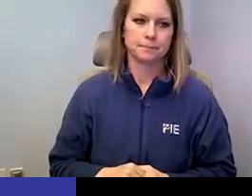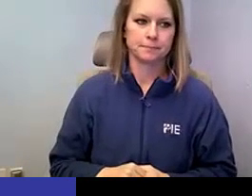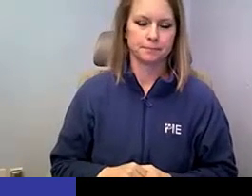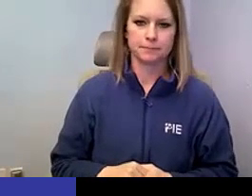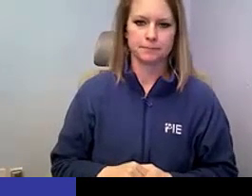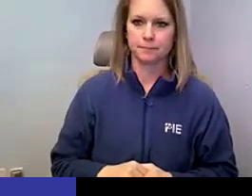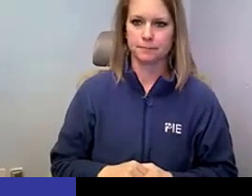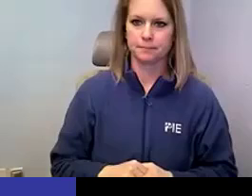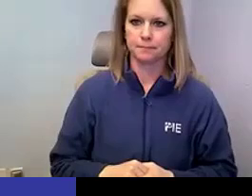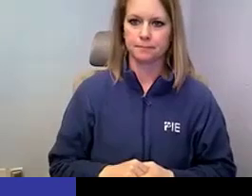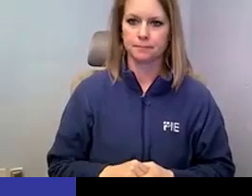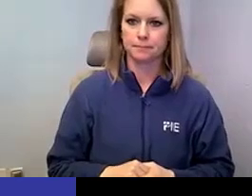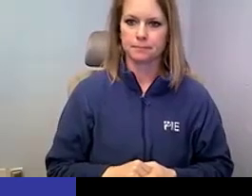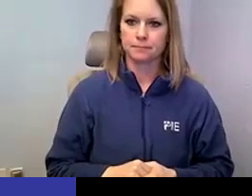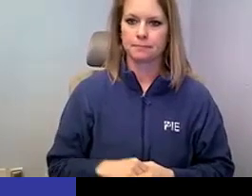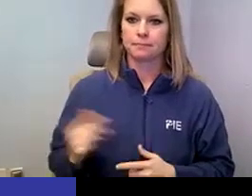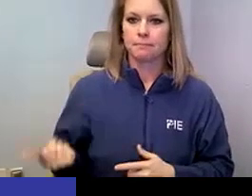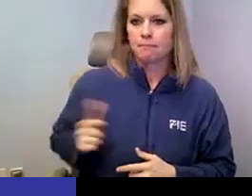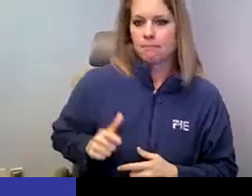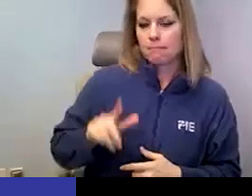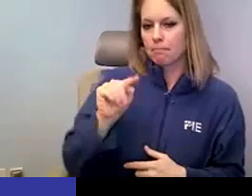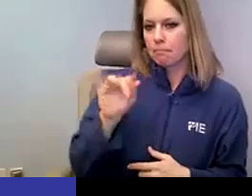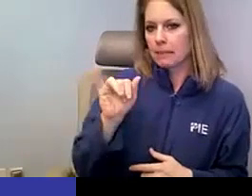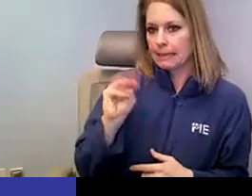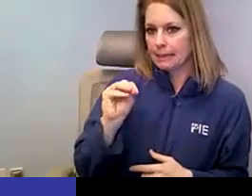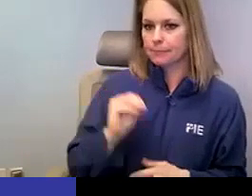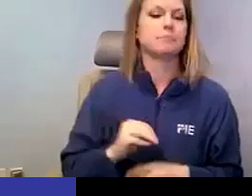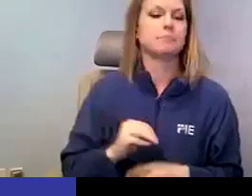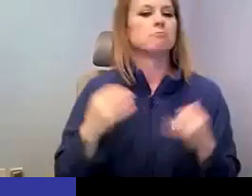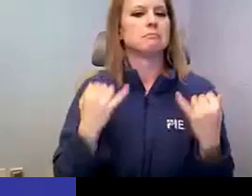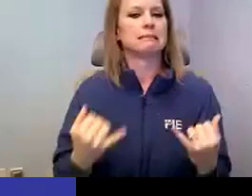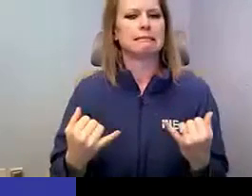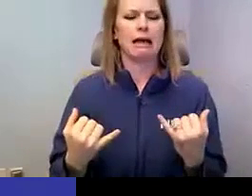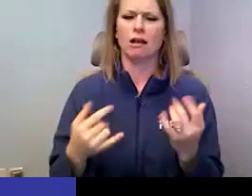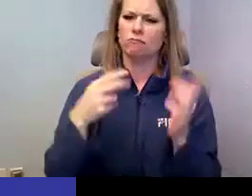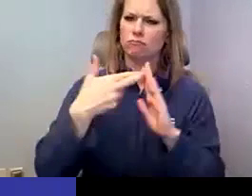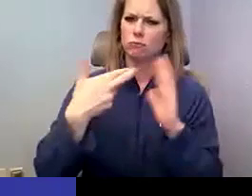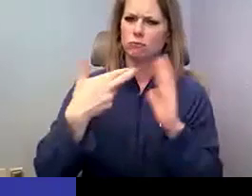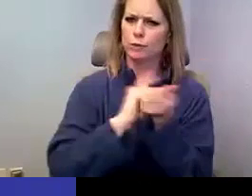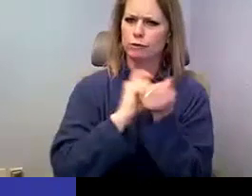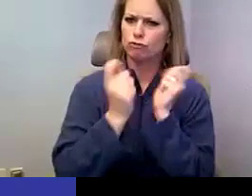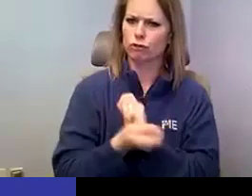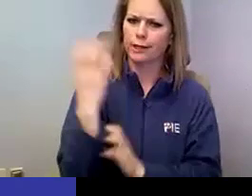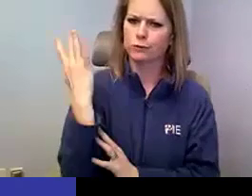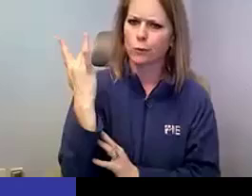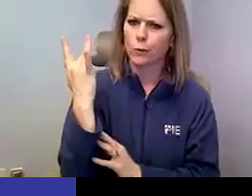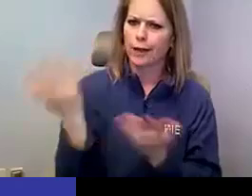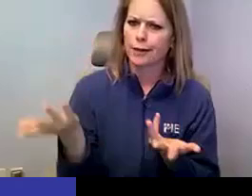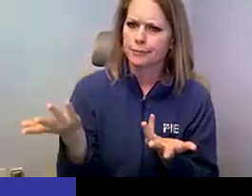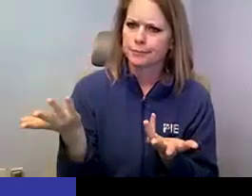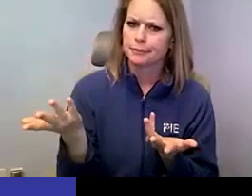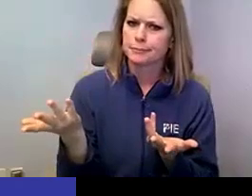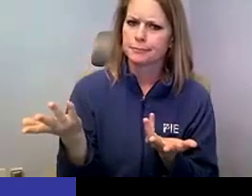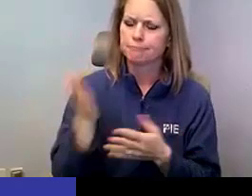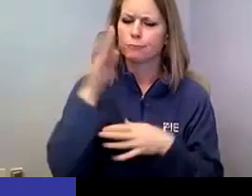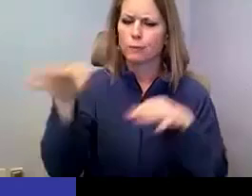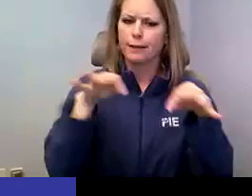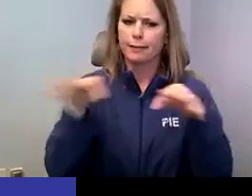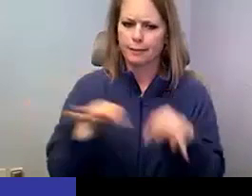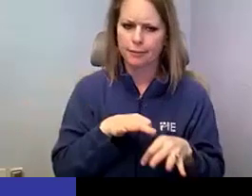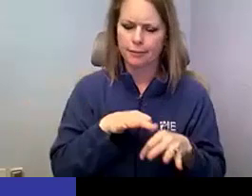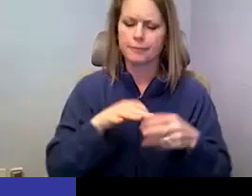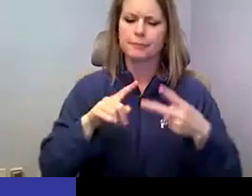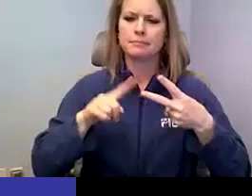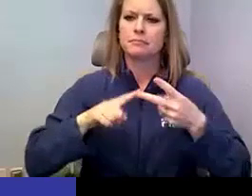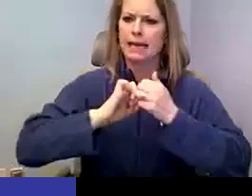I'm going to go ahead and start with a little background on why the rule was changed and a little bit on how the rule was